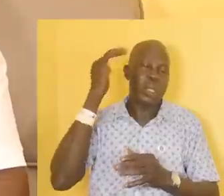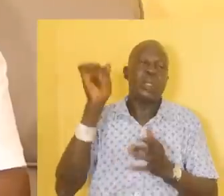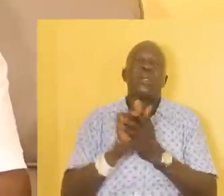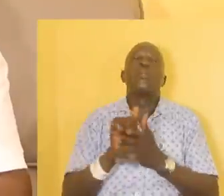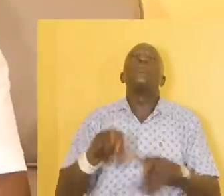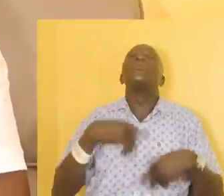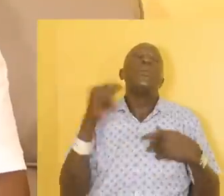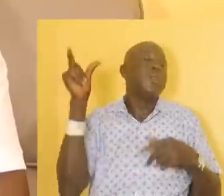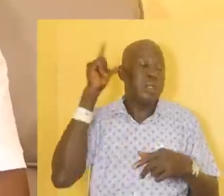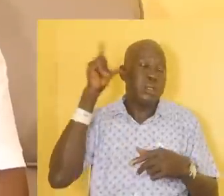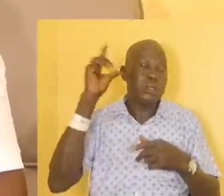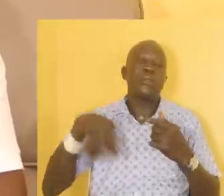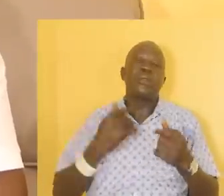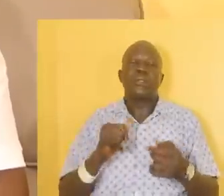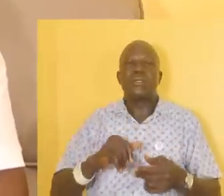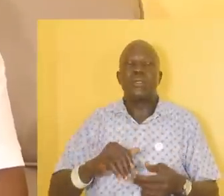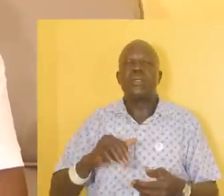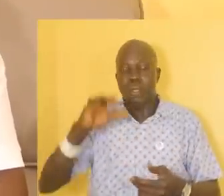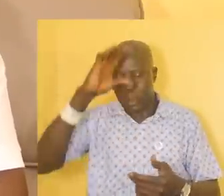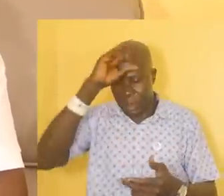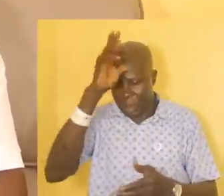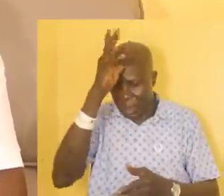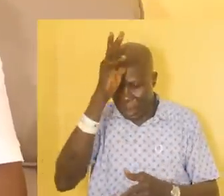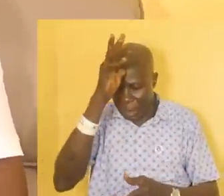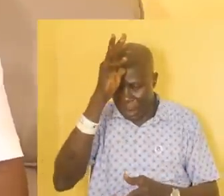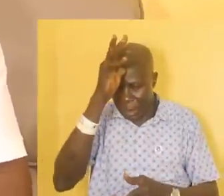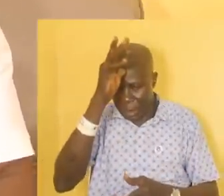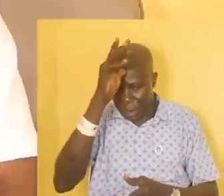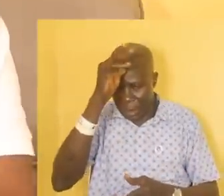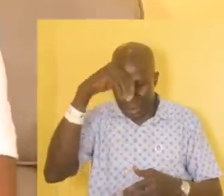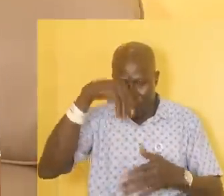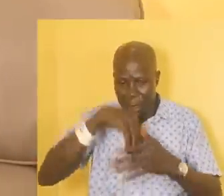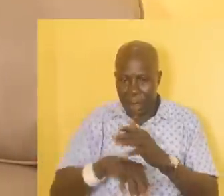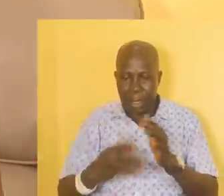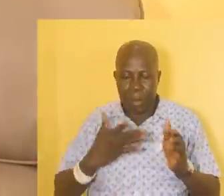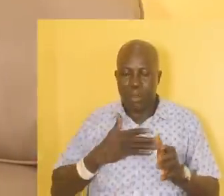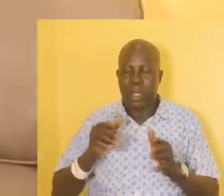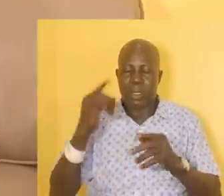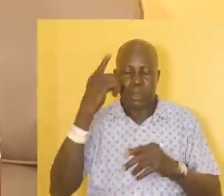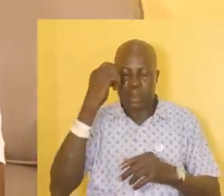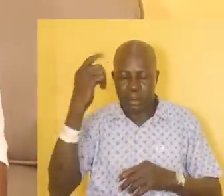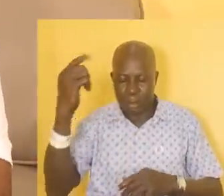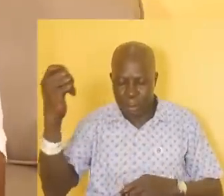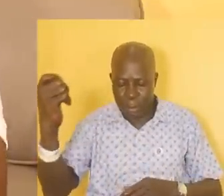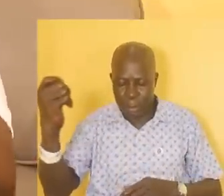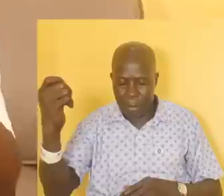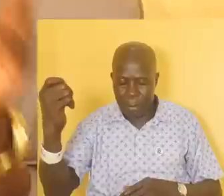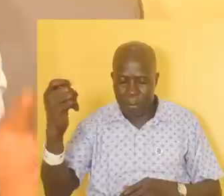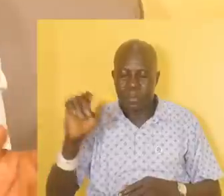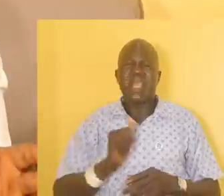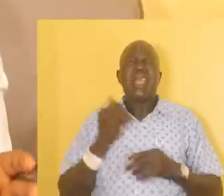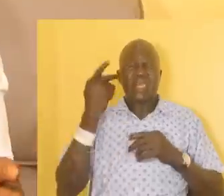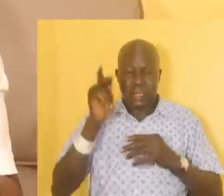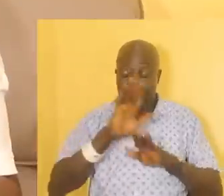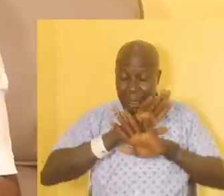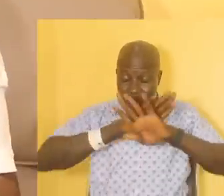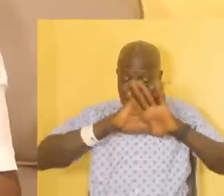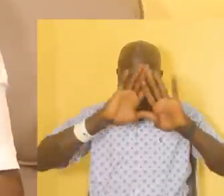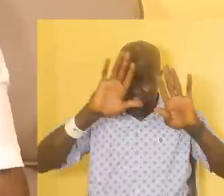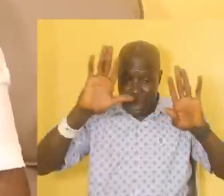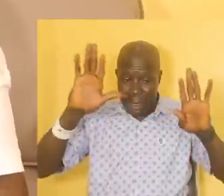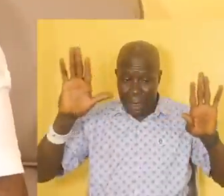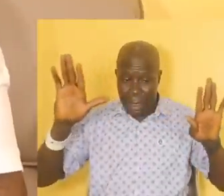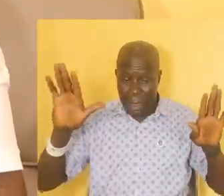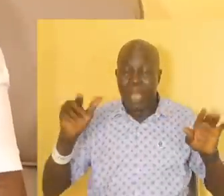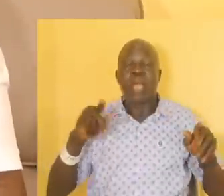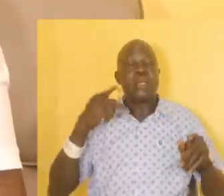Lead to this woman's dream. Only daddy. She said, daddy. Only no you alarmed. That in his a dream. Only mori kebere. She saw it clearly.